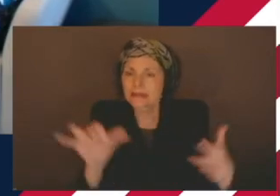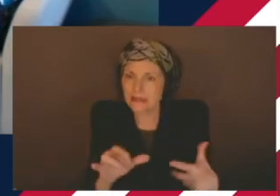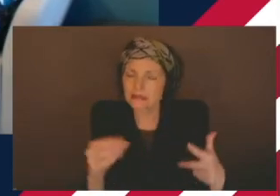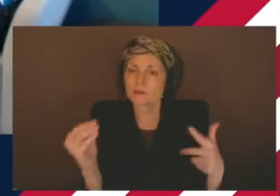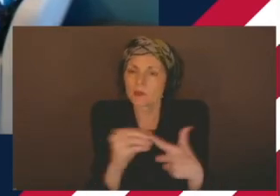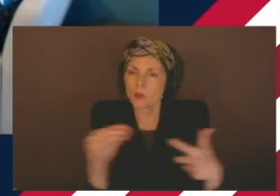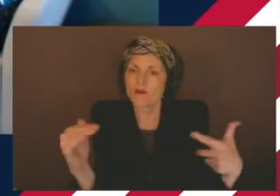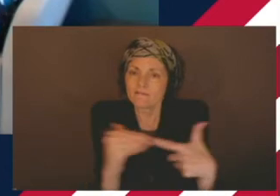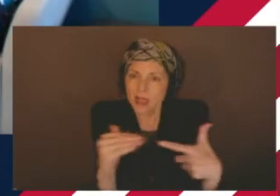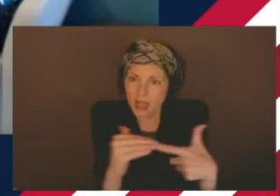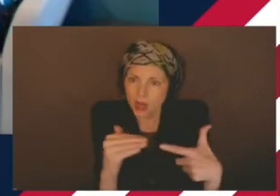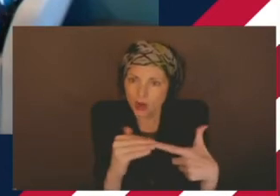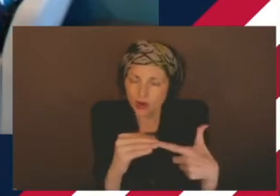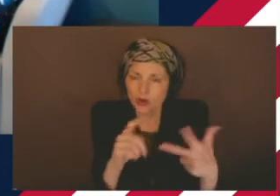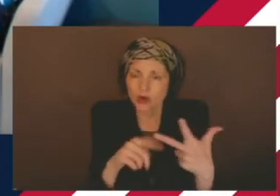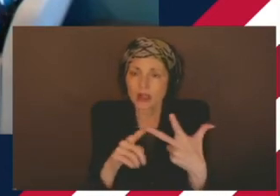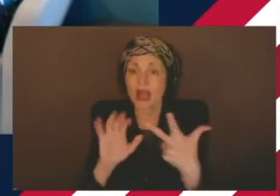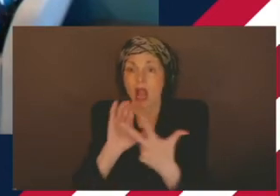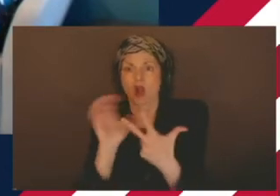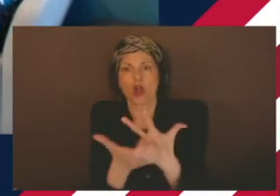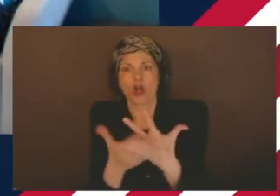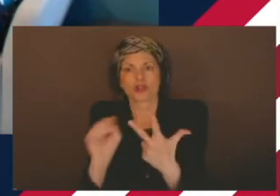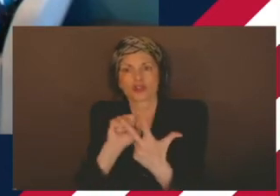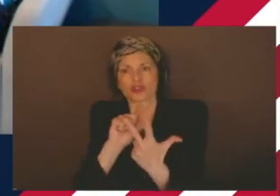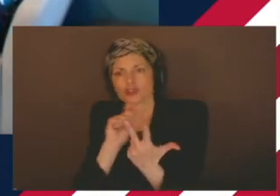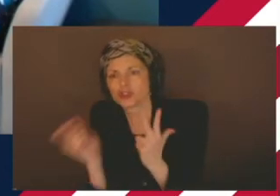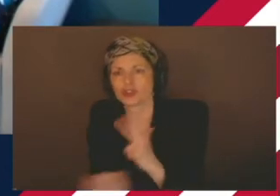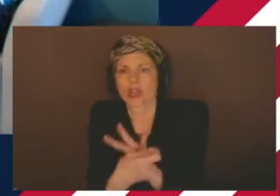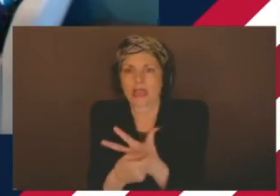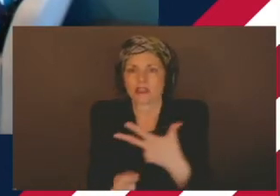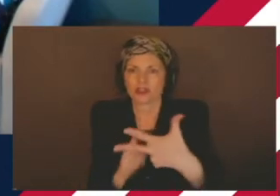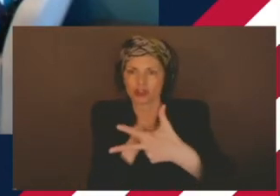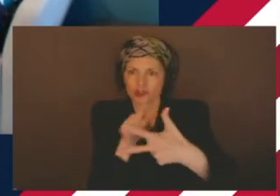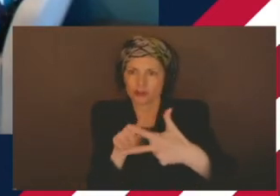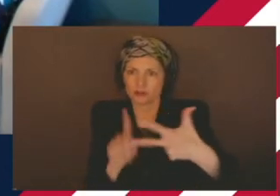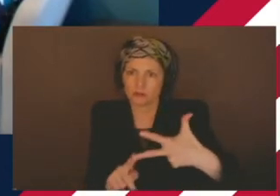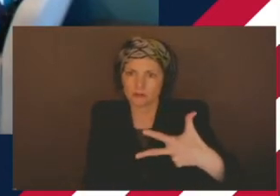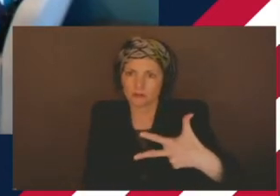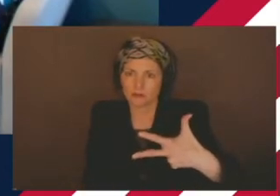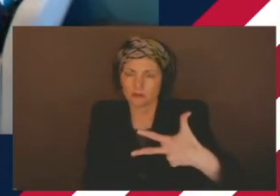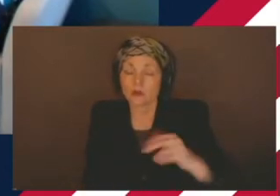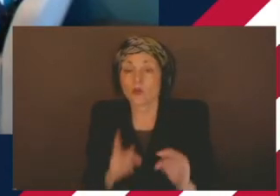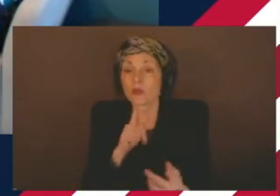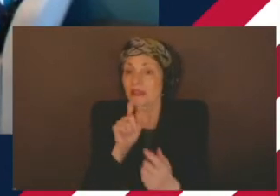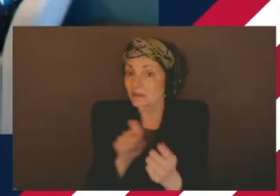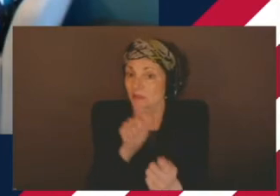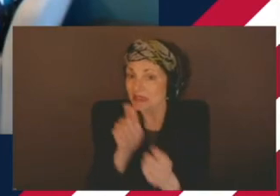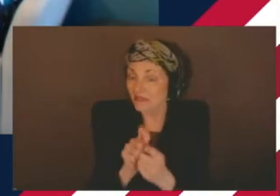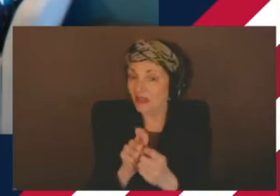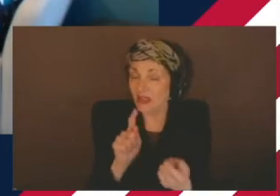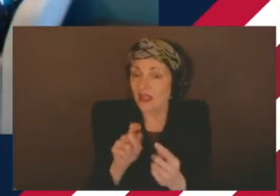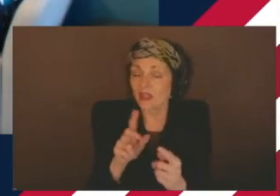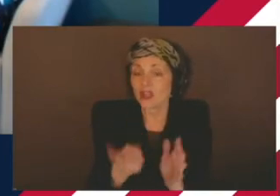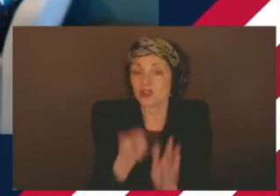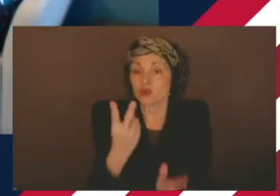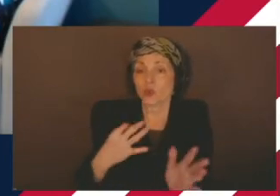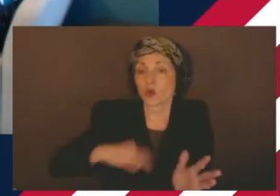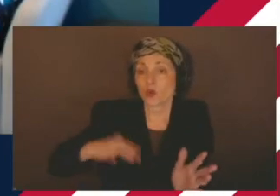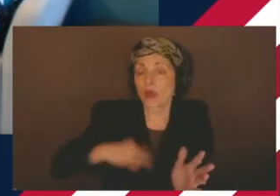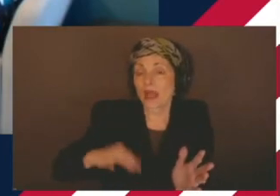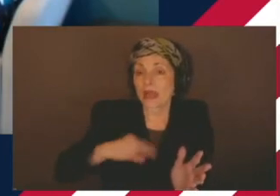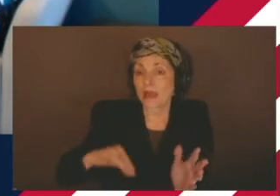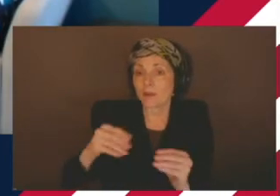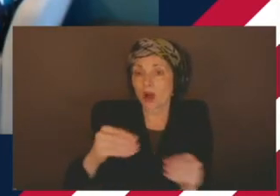and change our culture. Specifically, we must eliminate the dual credit market and abolish all forms of predatory